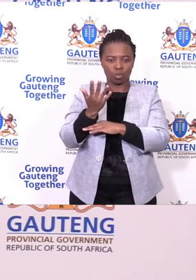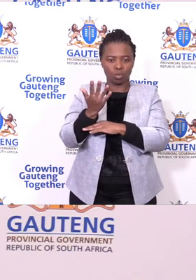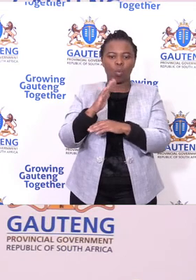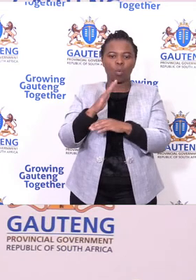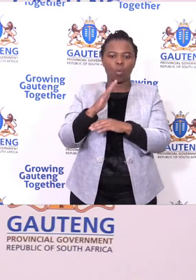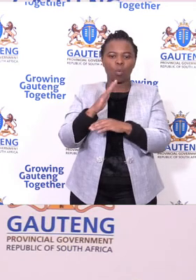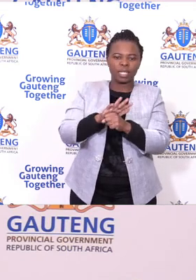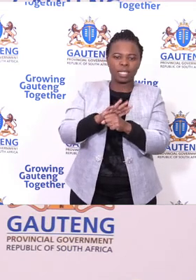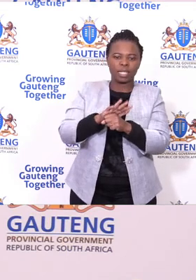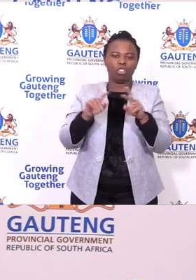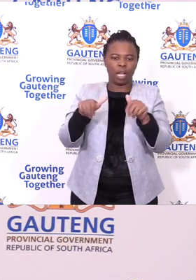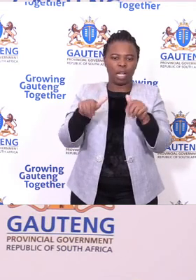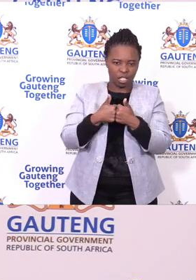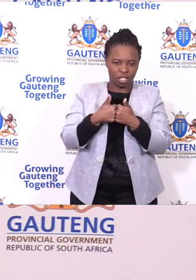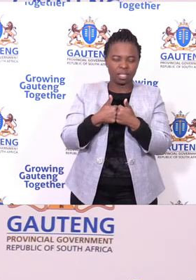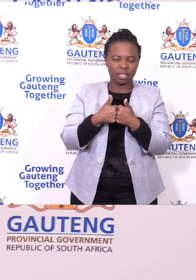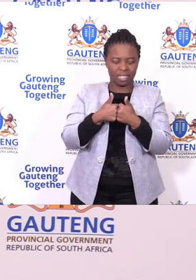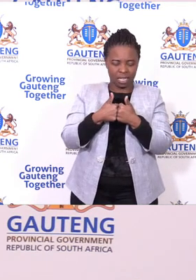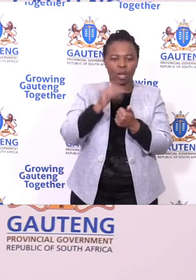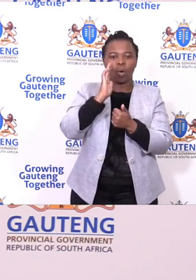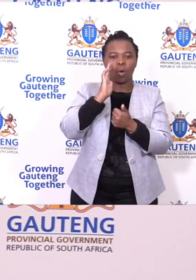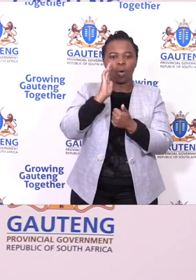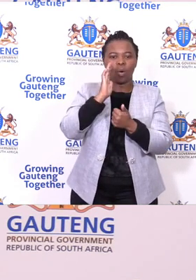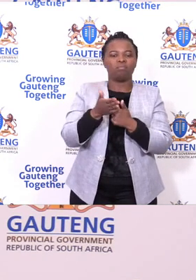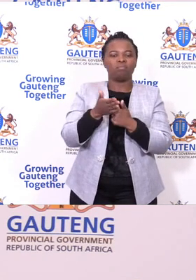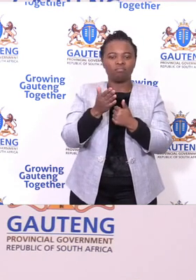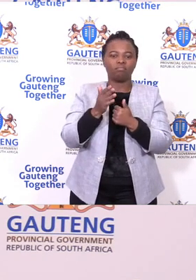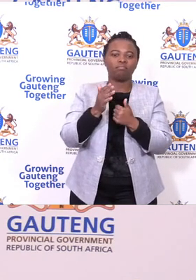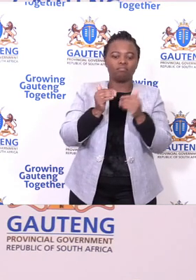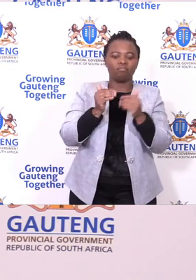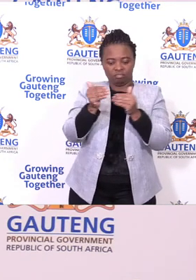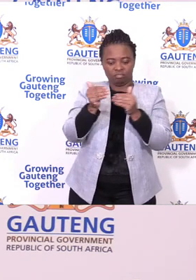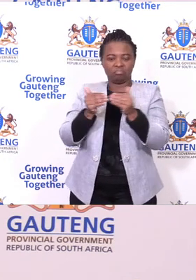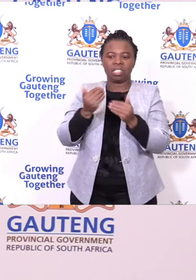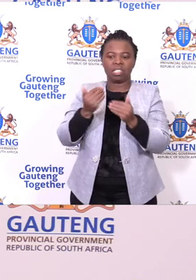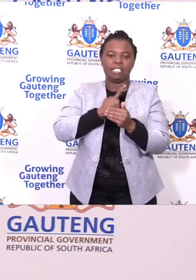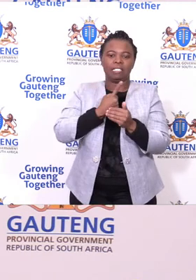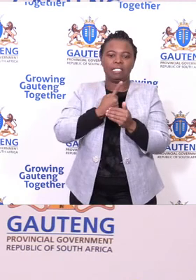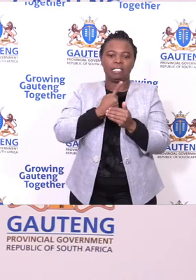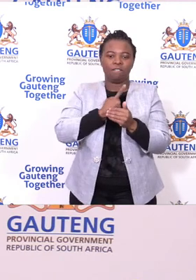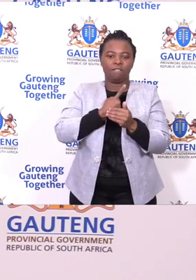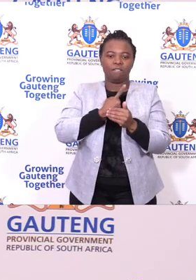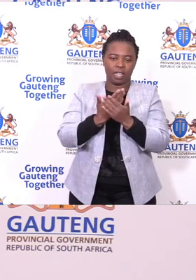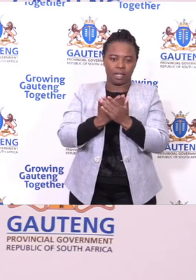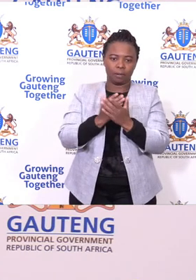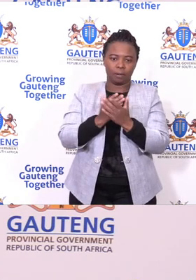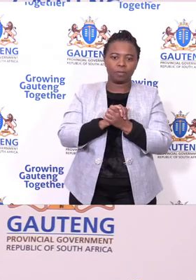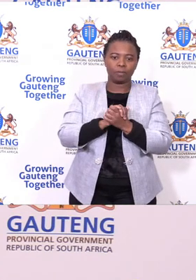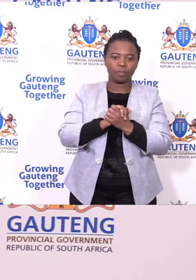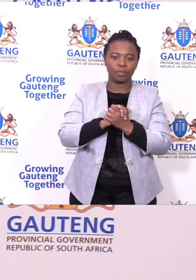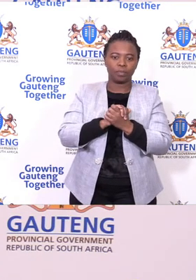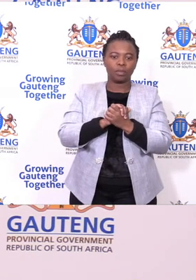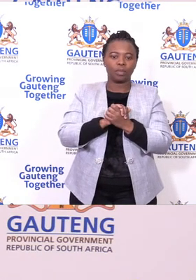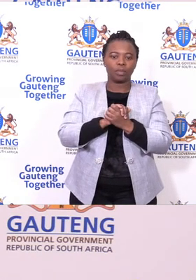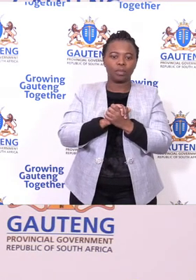with its challenges, it will be able to maintain itself and moving forward. And of course, as we prepare,